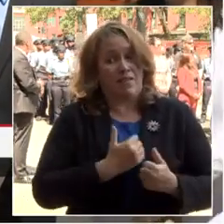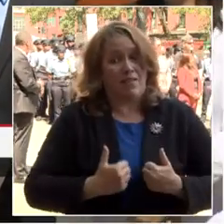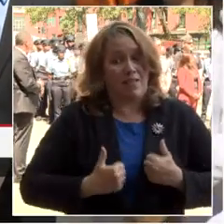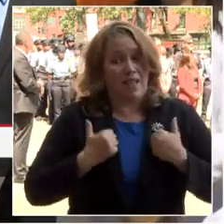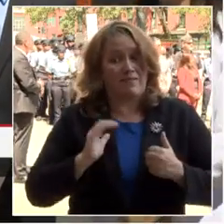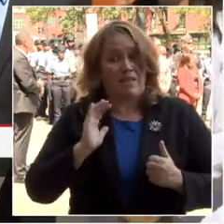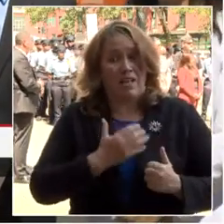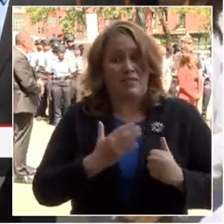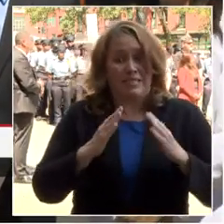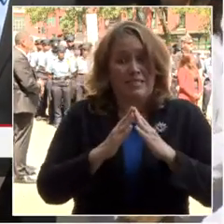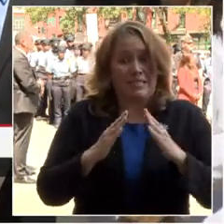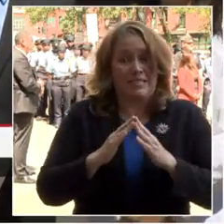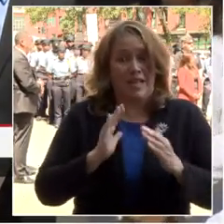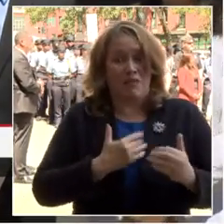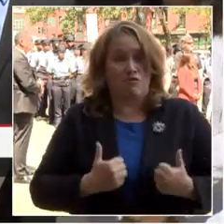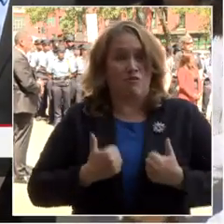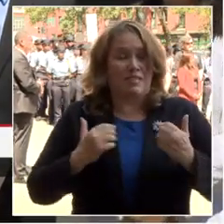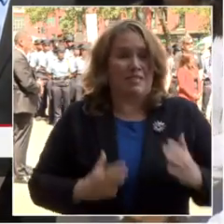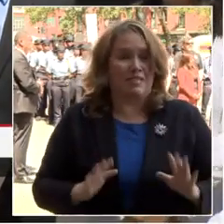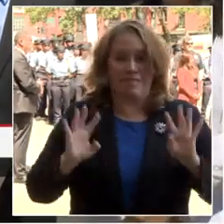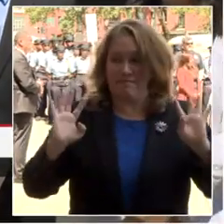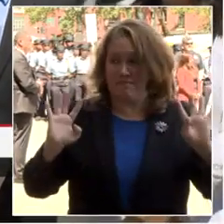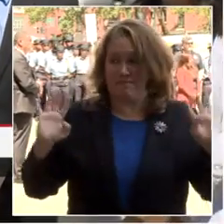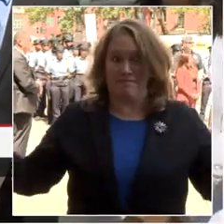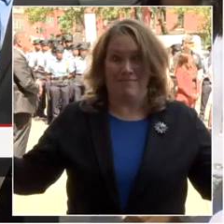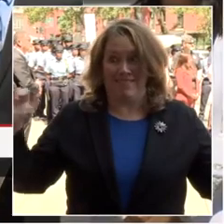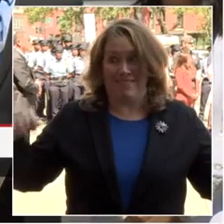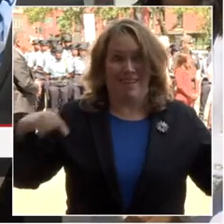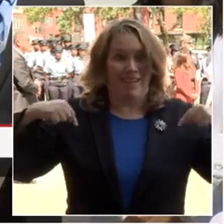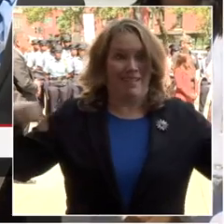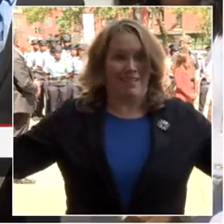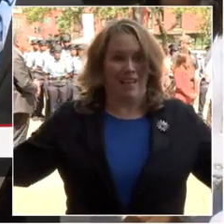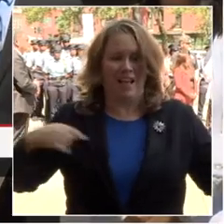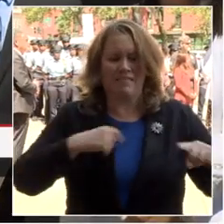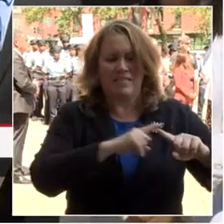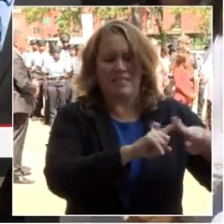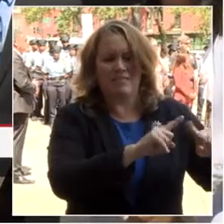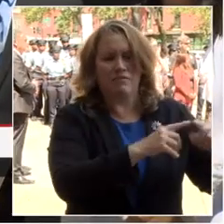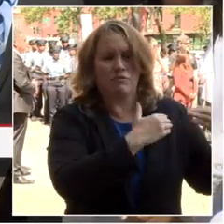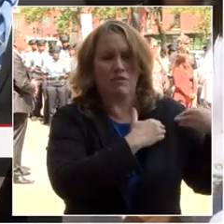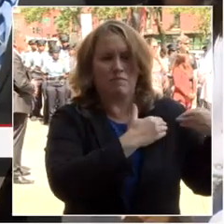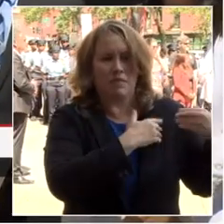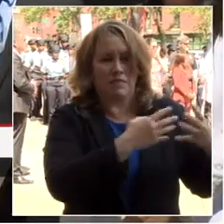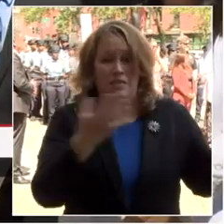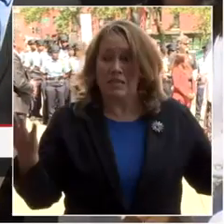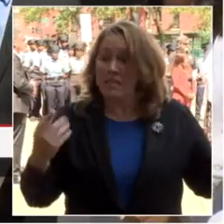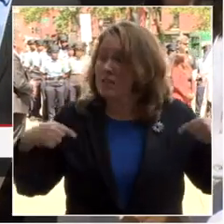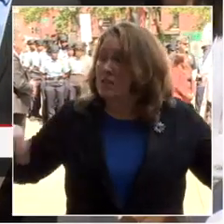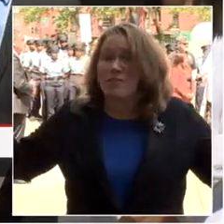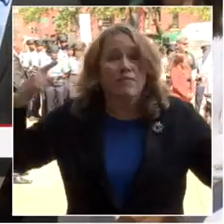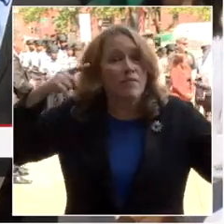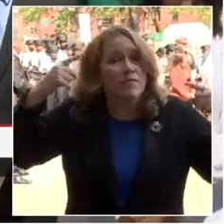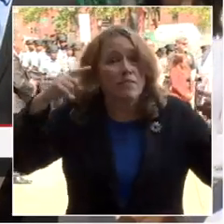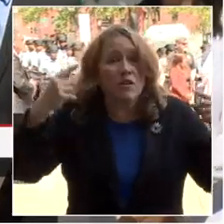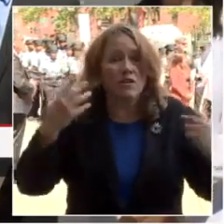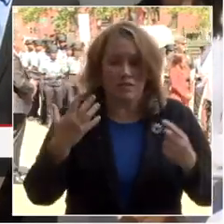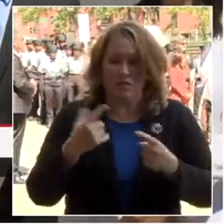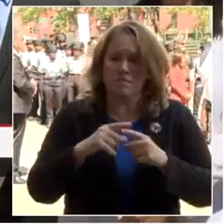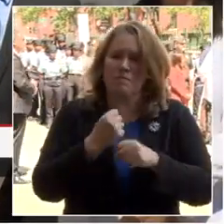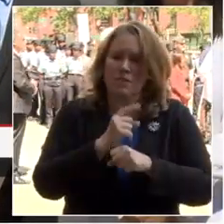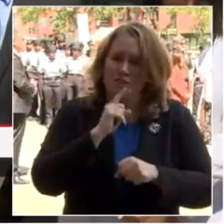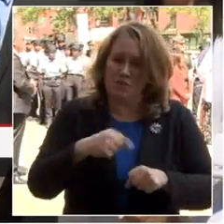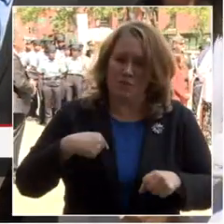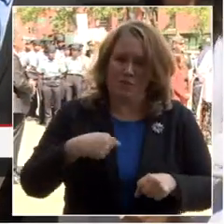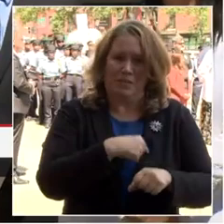me members of numerous district government agencies, many of whom are represented here today. We continue